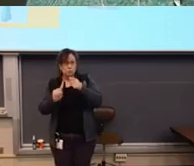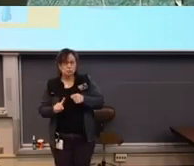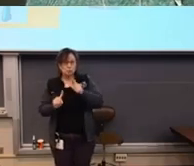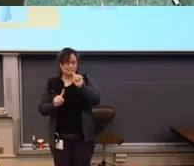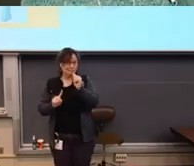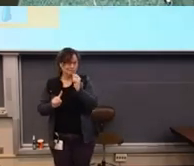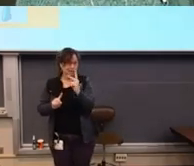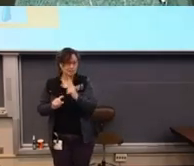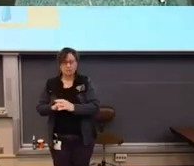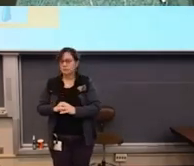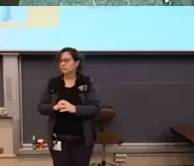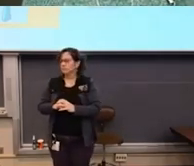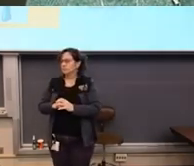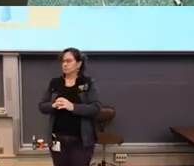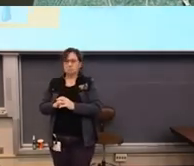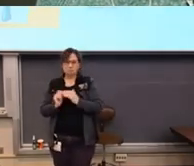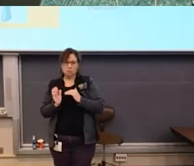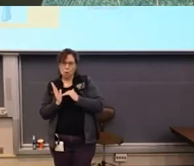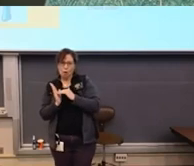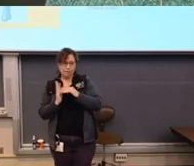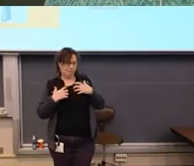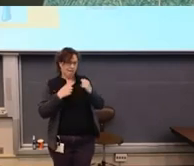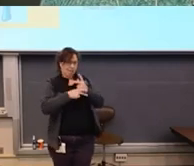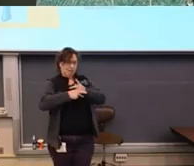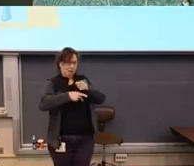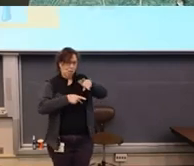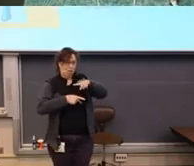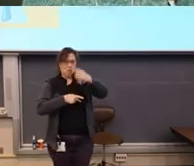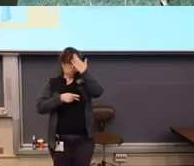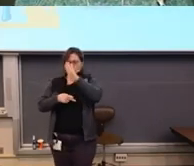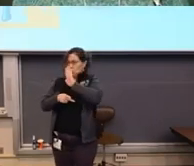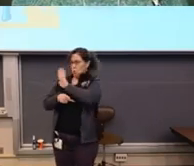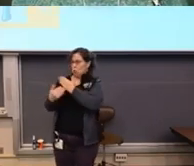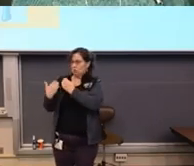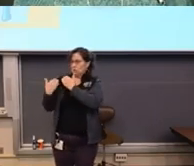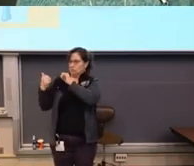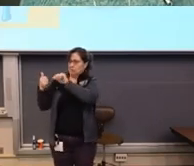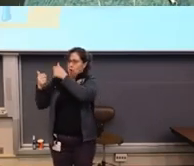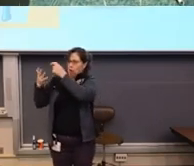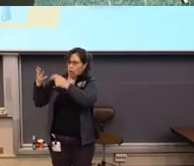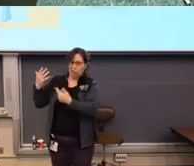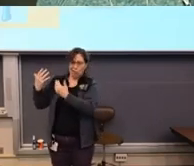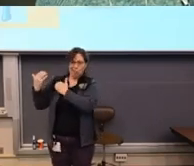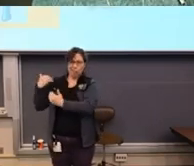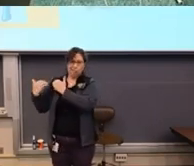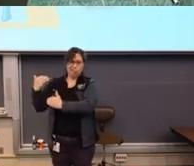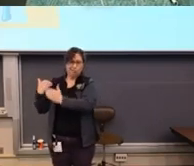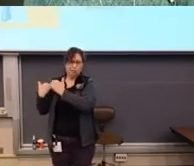required. We often don't know what other types of responsibilities they have. They might